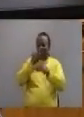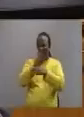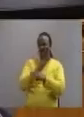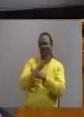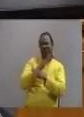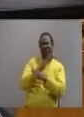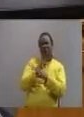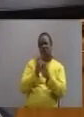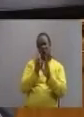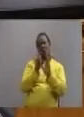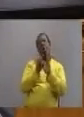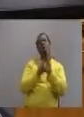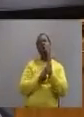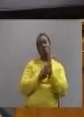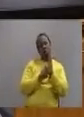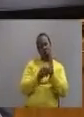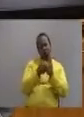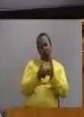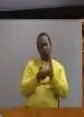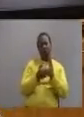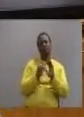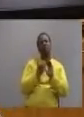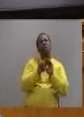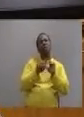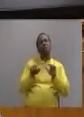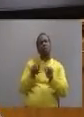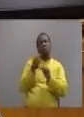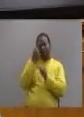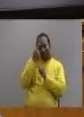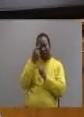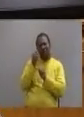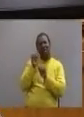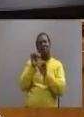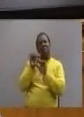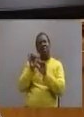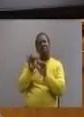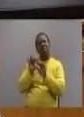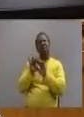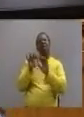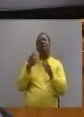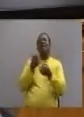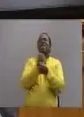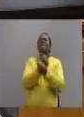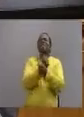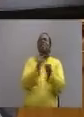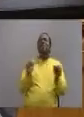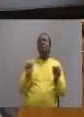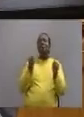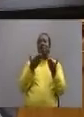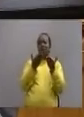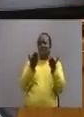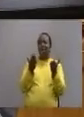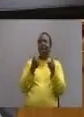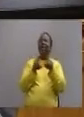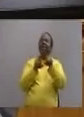domain clause. You will be given, the people of South Africa, lesser measure of freedom and liberty than enjoyed by the people in the United